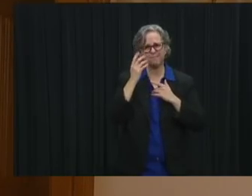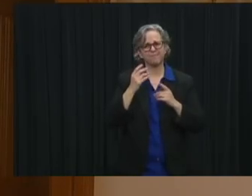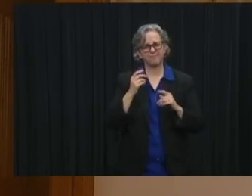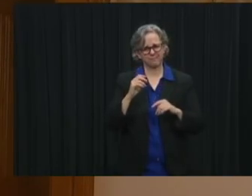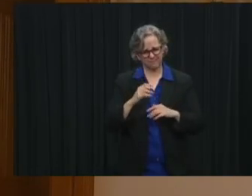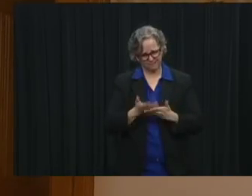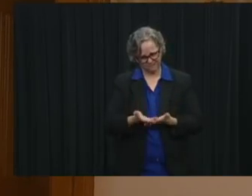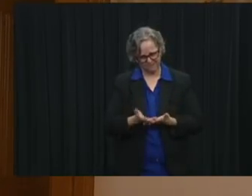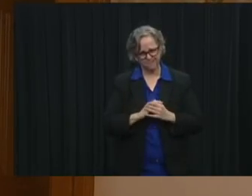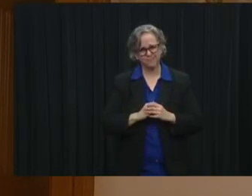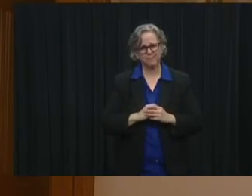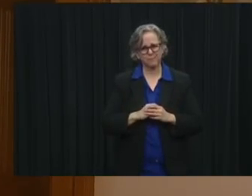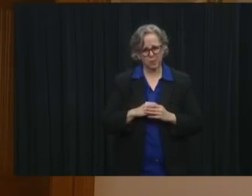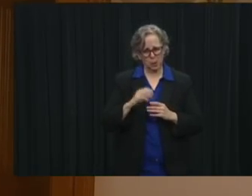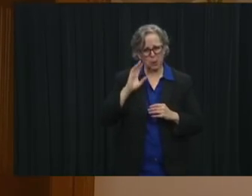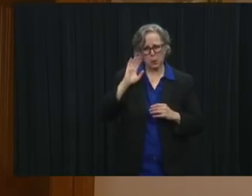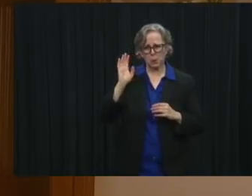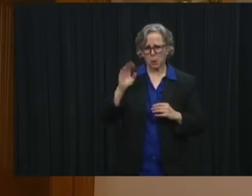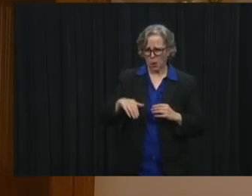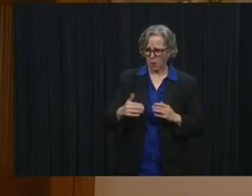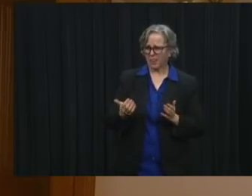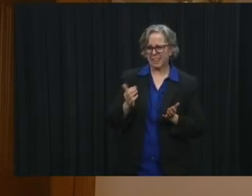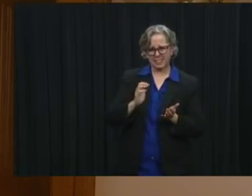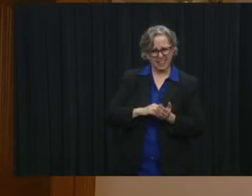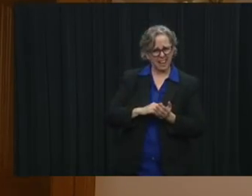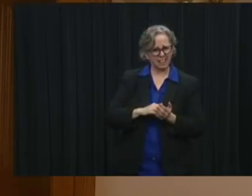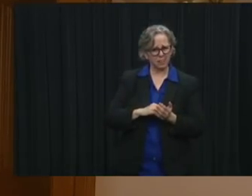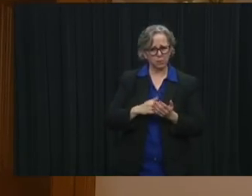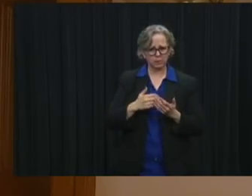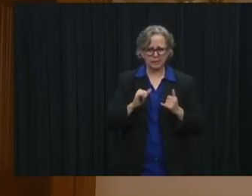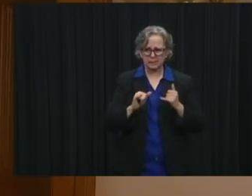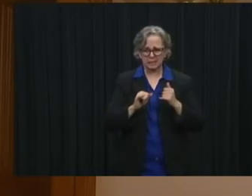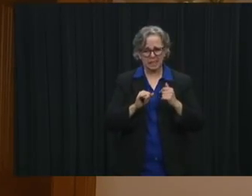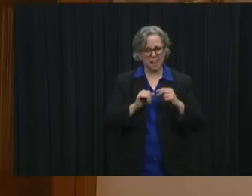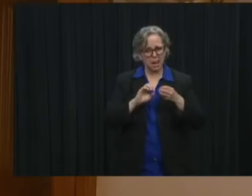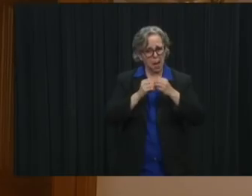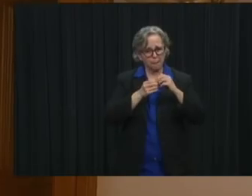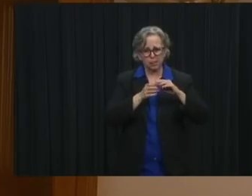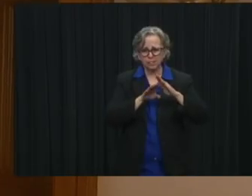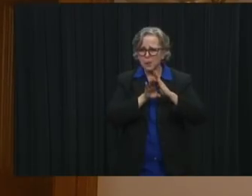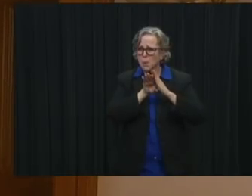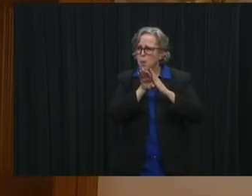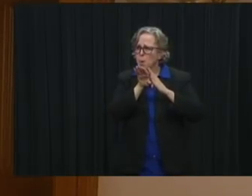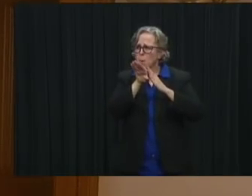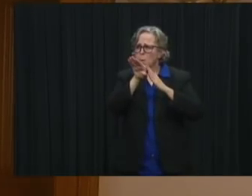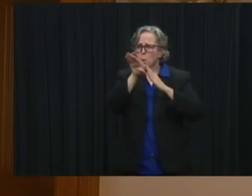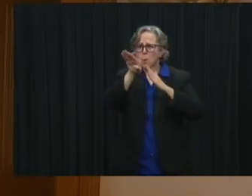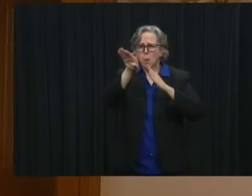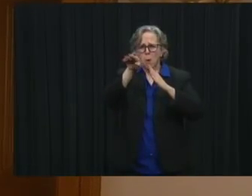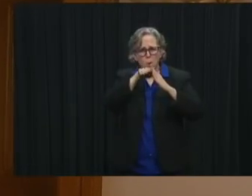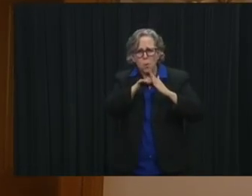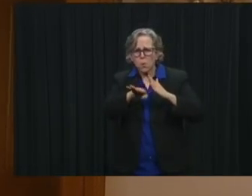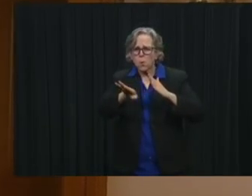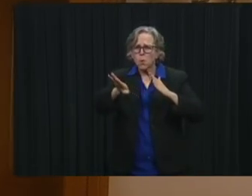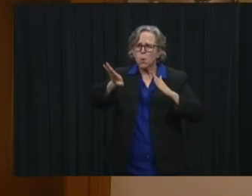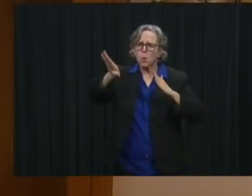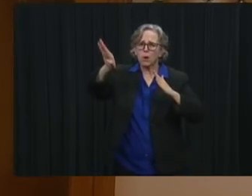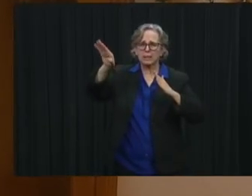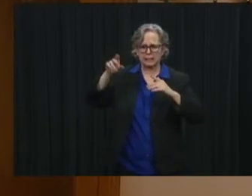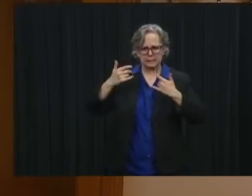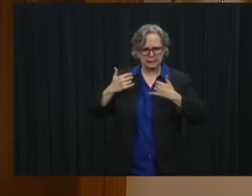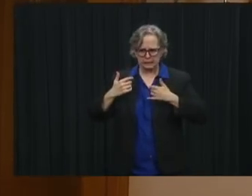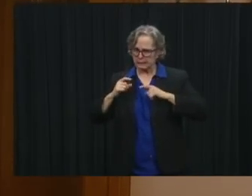We know that that is, again, the tip of the iceberg for us because our testing is still so